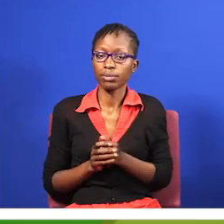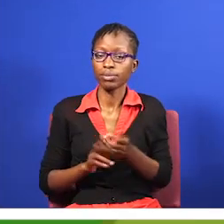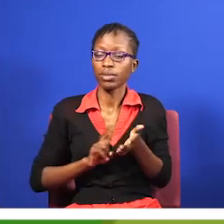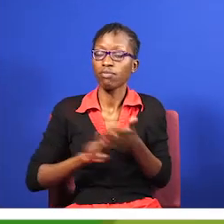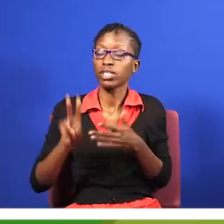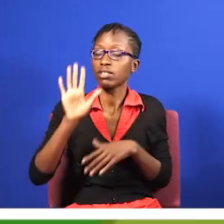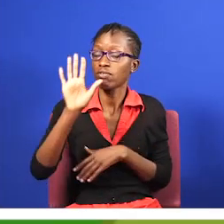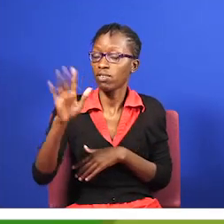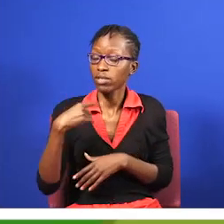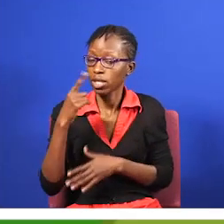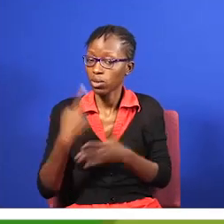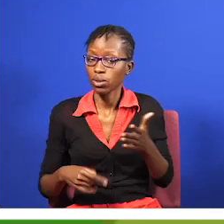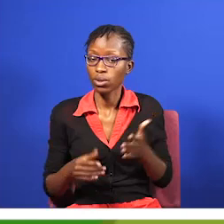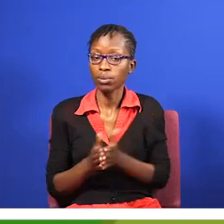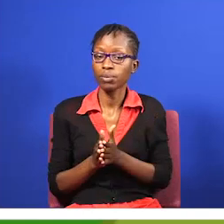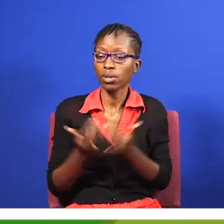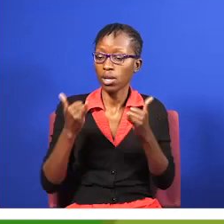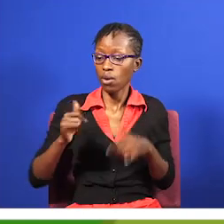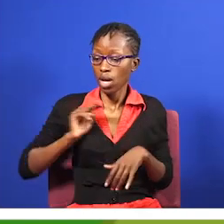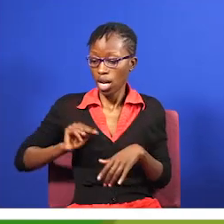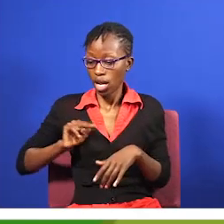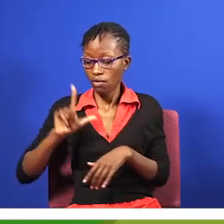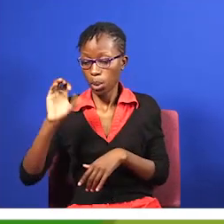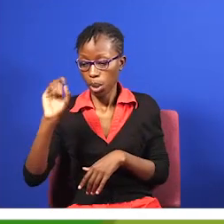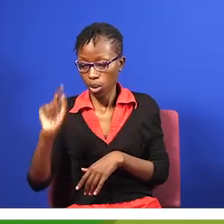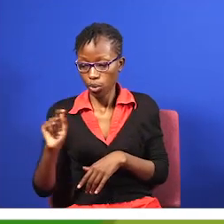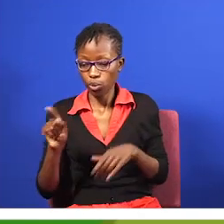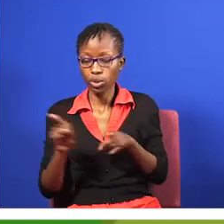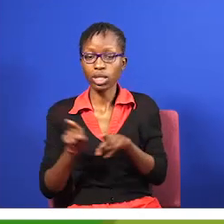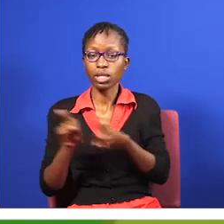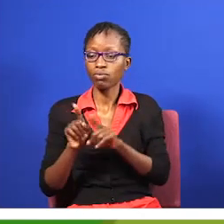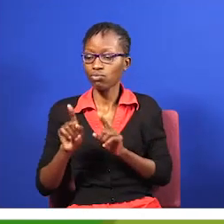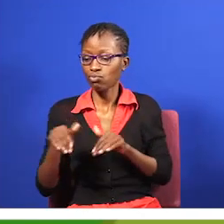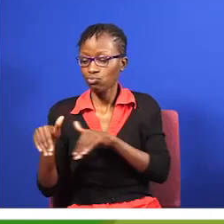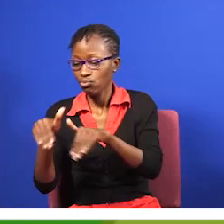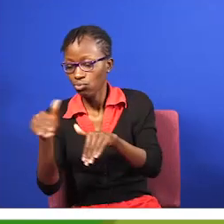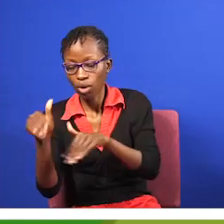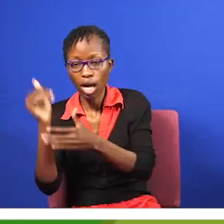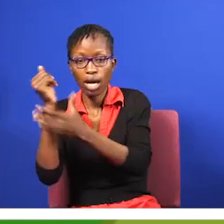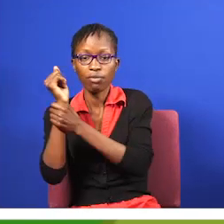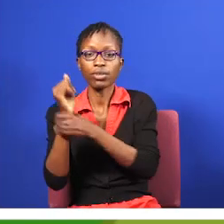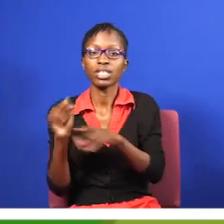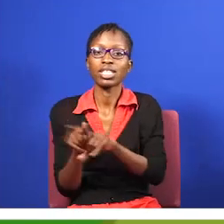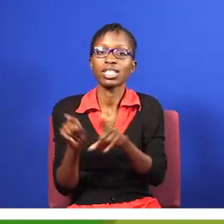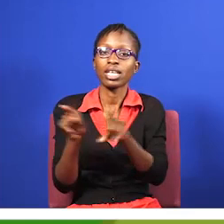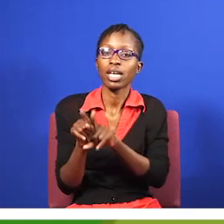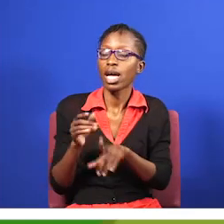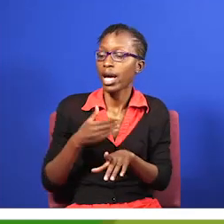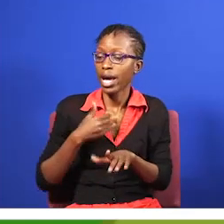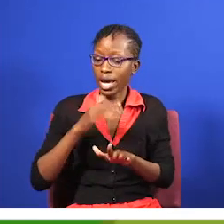verse 5 says, now Lot, who was moving about with Abraham, also